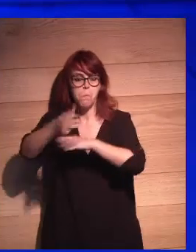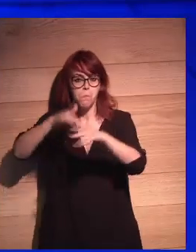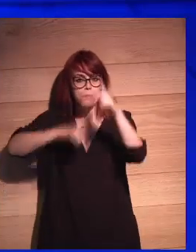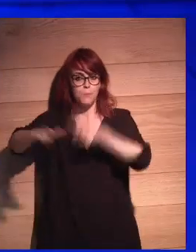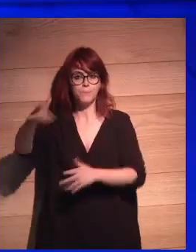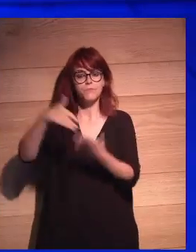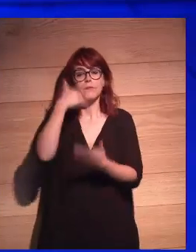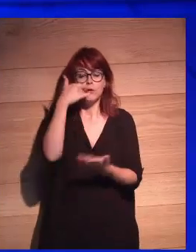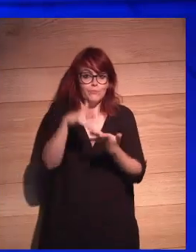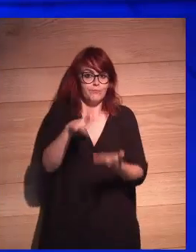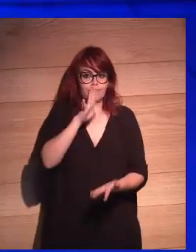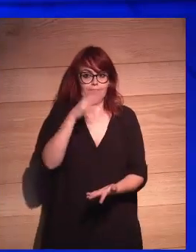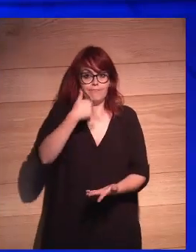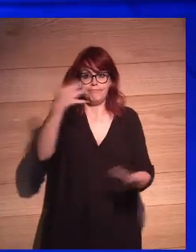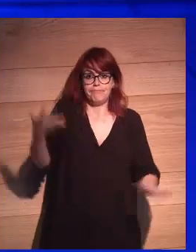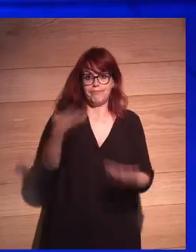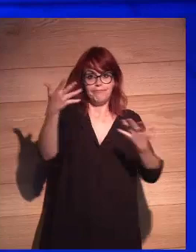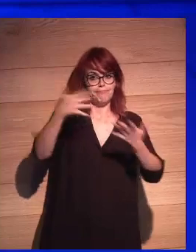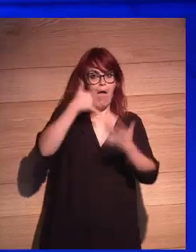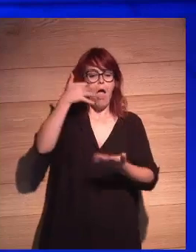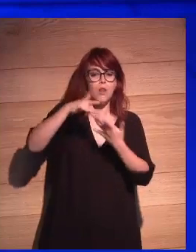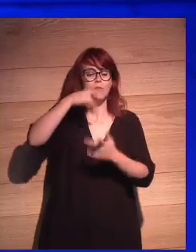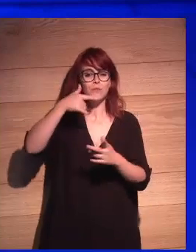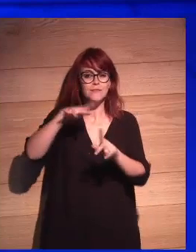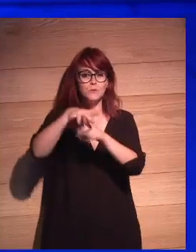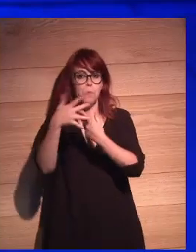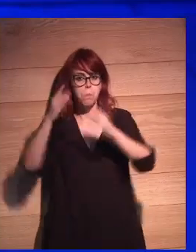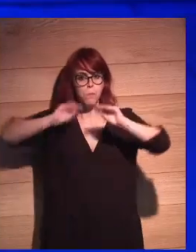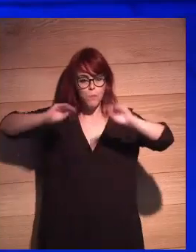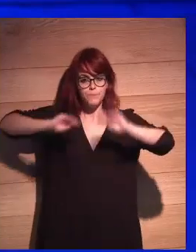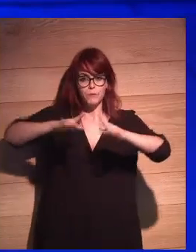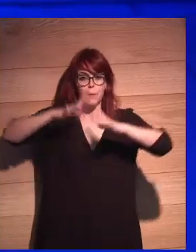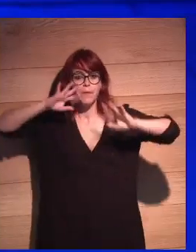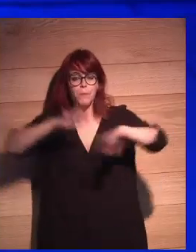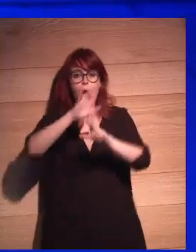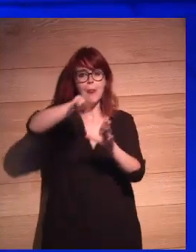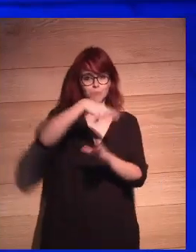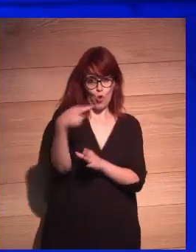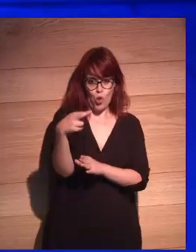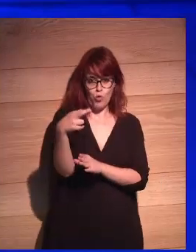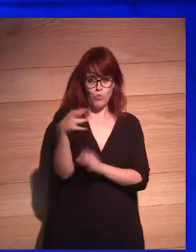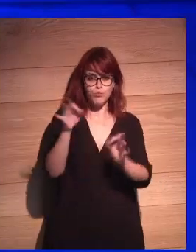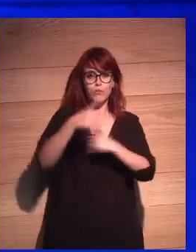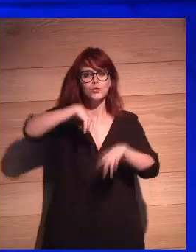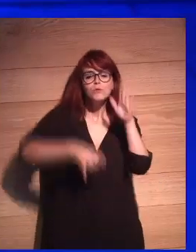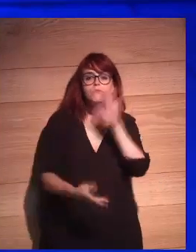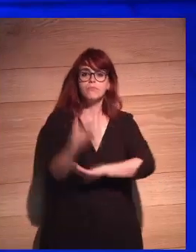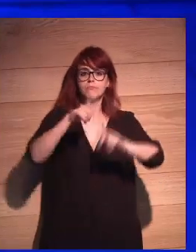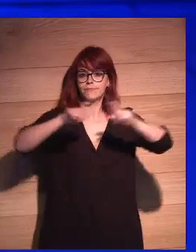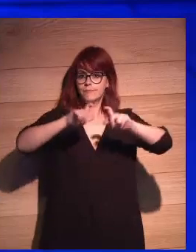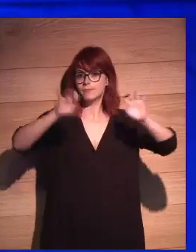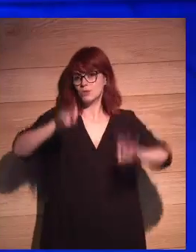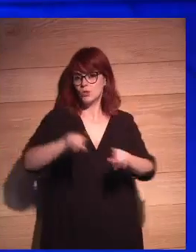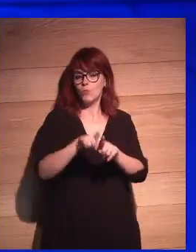than taking them to a faraway place or any dangerous situation. For instance,